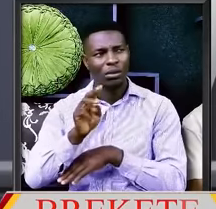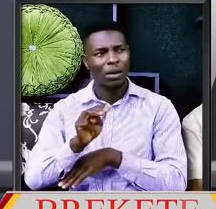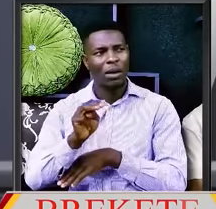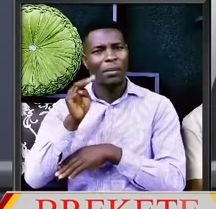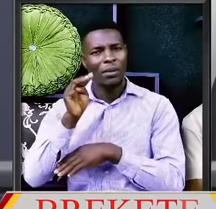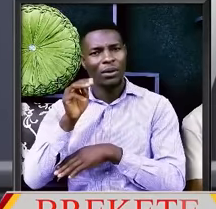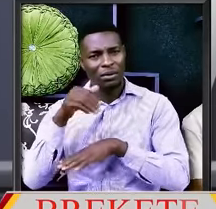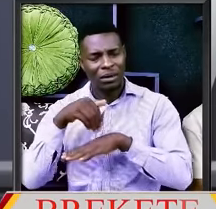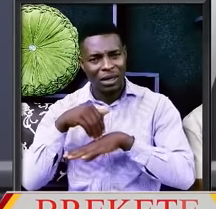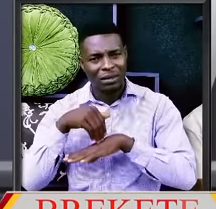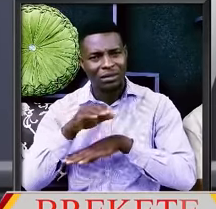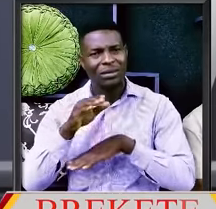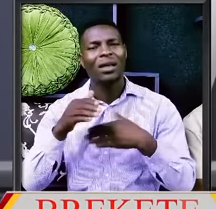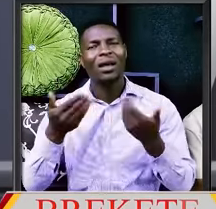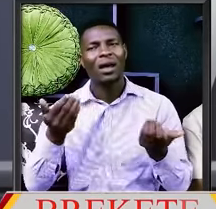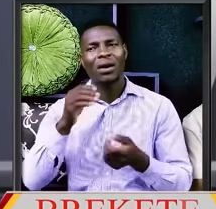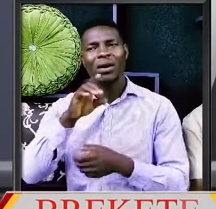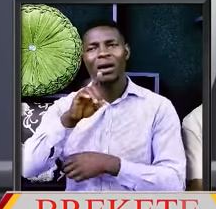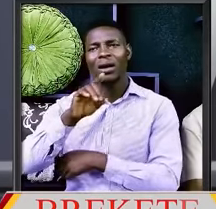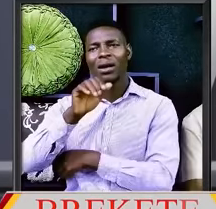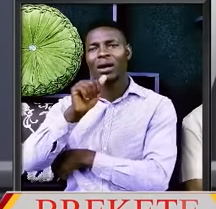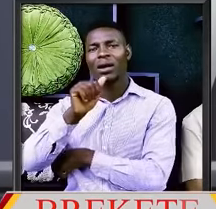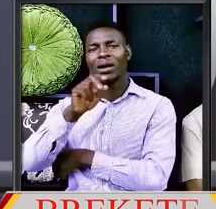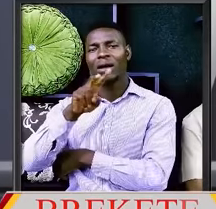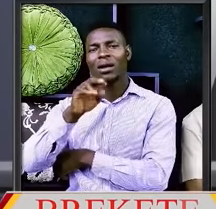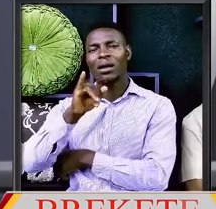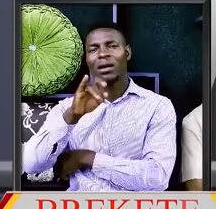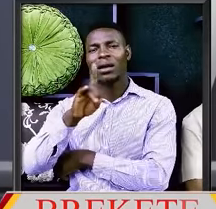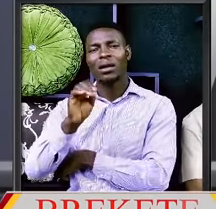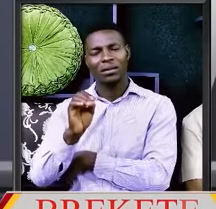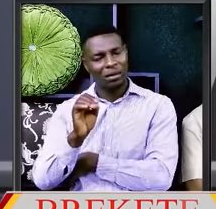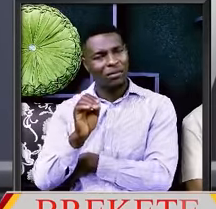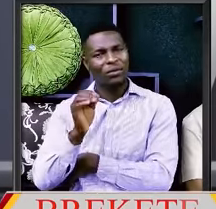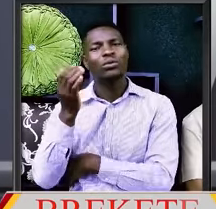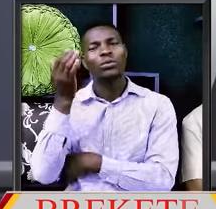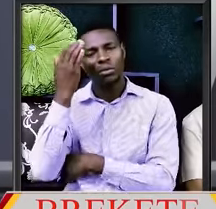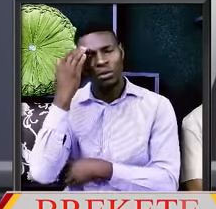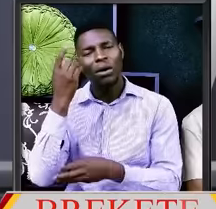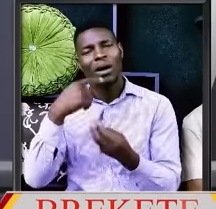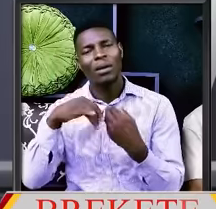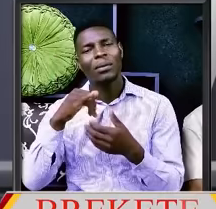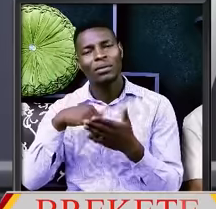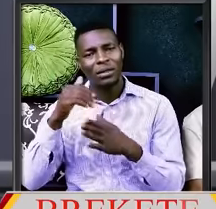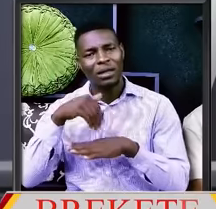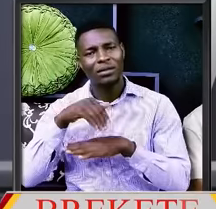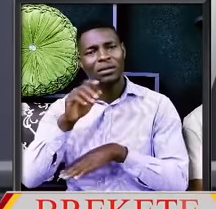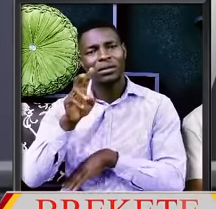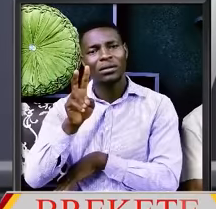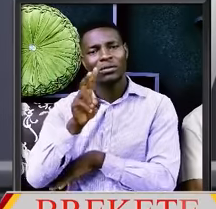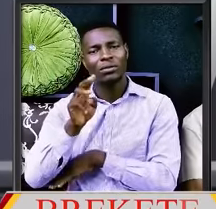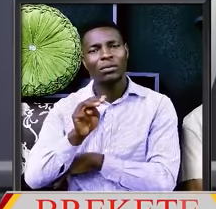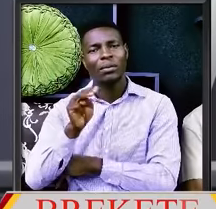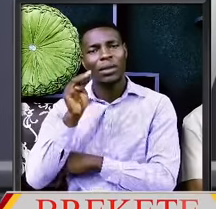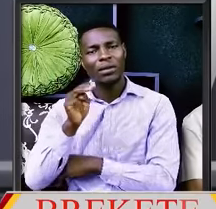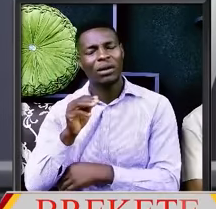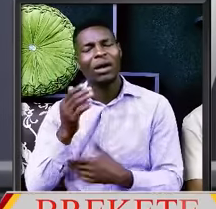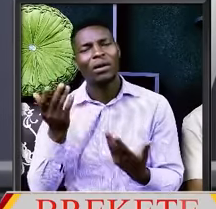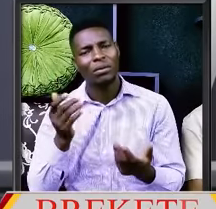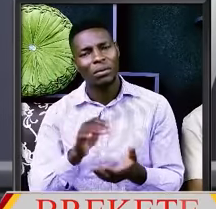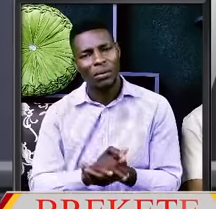So how did Davido hear about the death? Make I answer you that one. Hello, are you with me? Okay. Yes, sir.